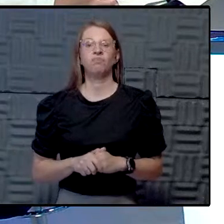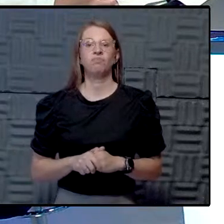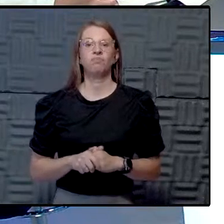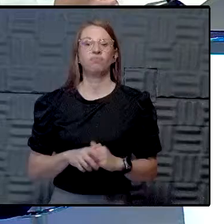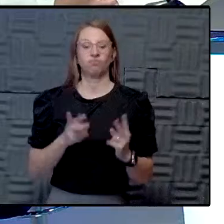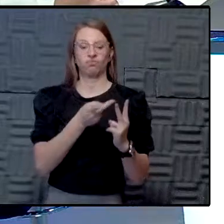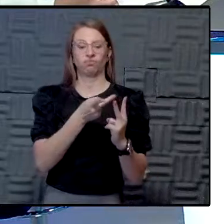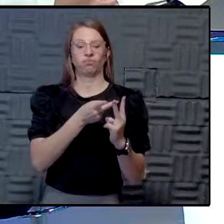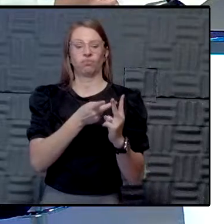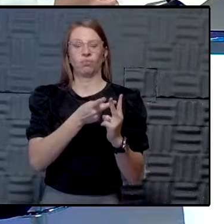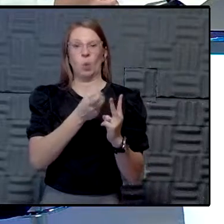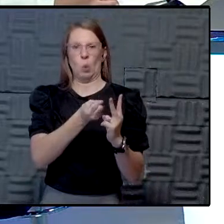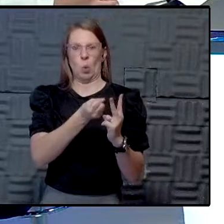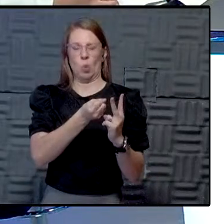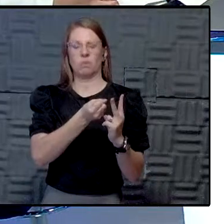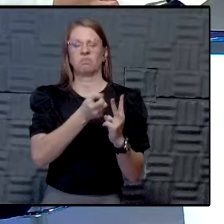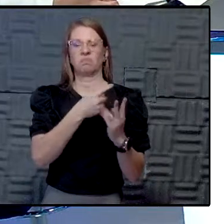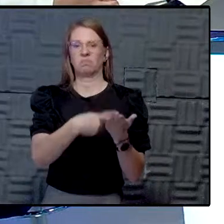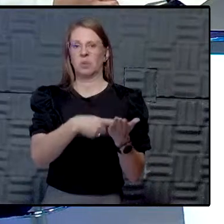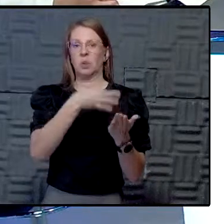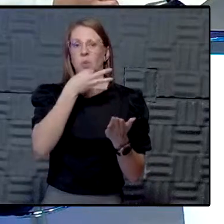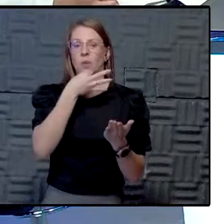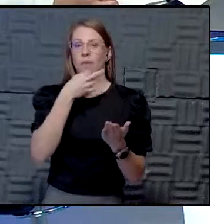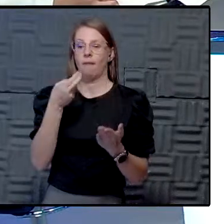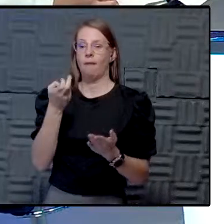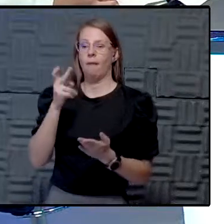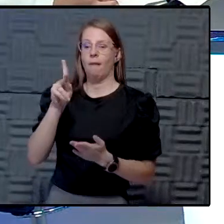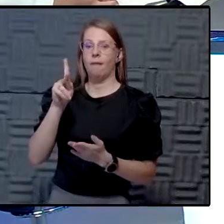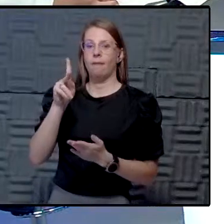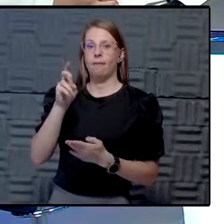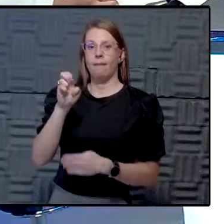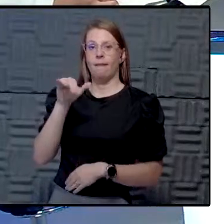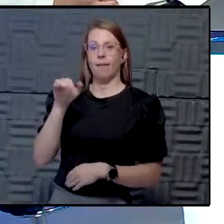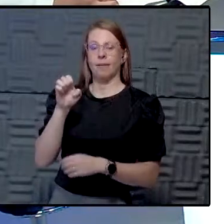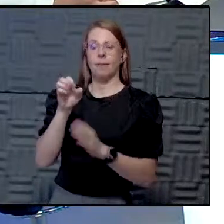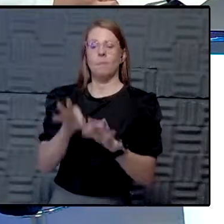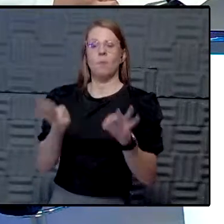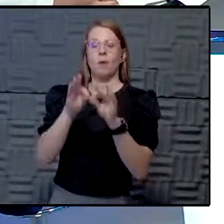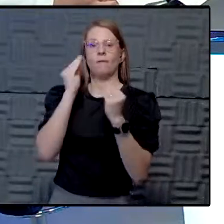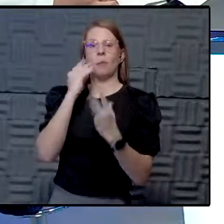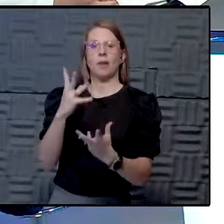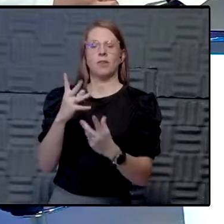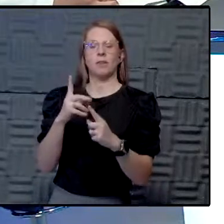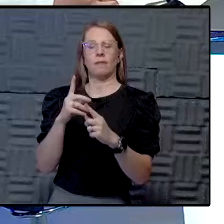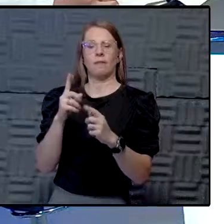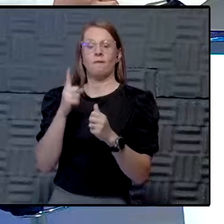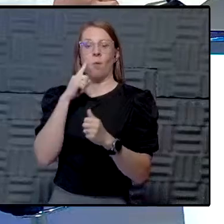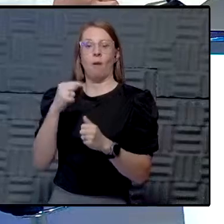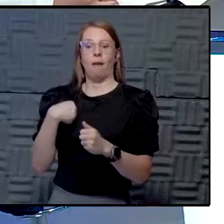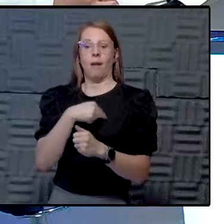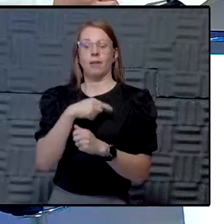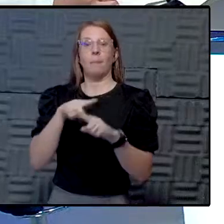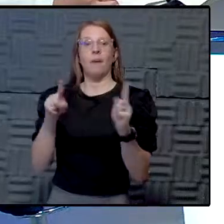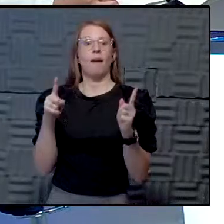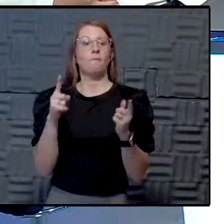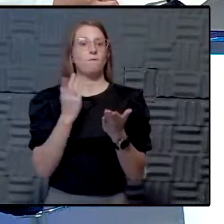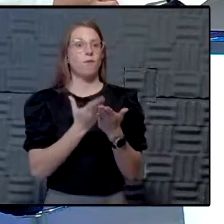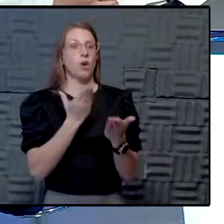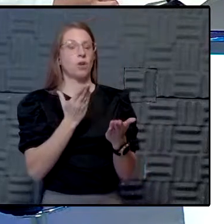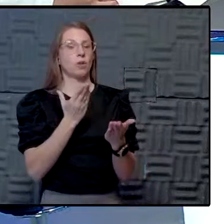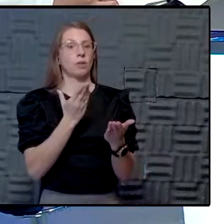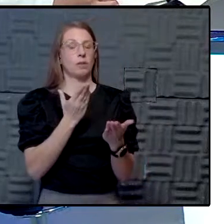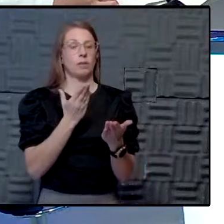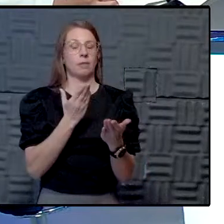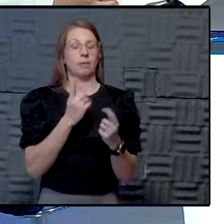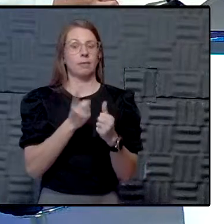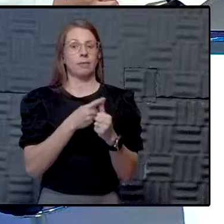their conversation in just a moment, but first, Hawkeye has some important information for us. But first, we're going to reveal a fact about